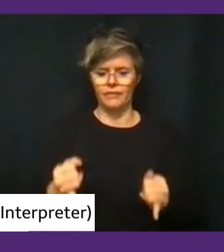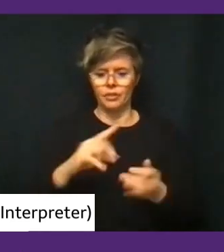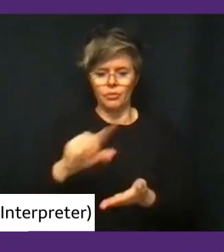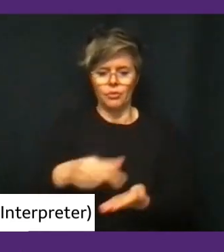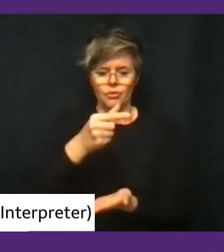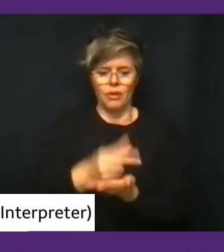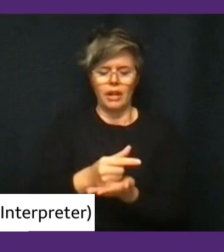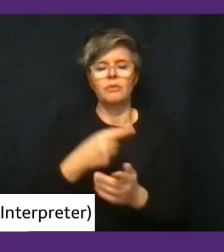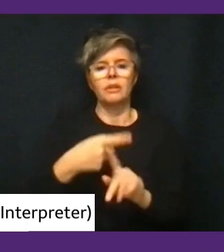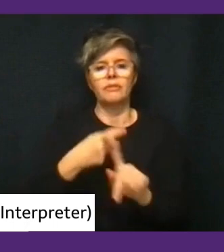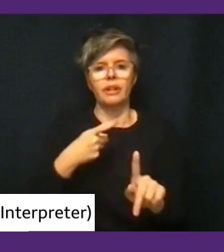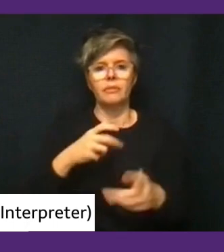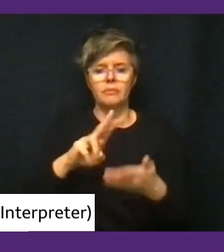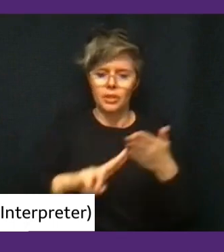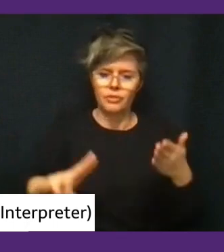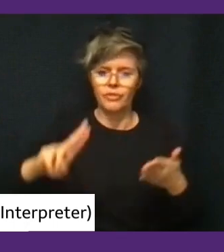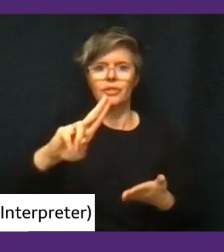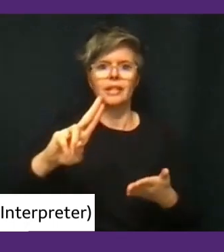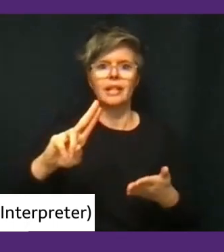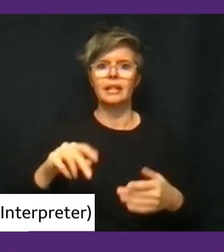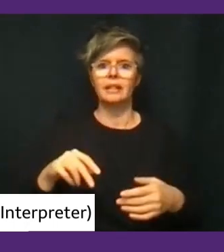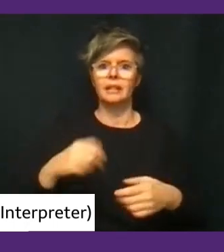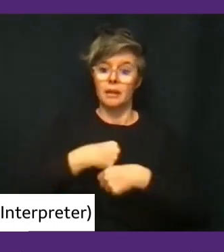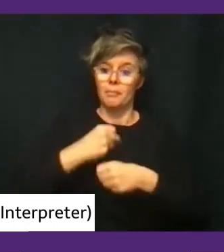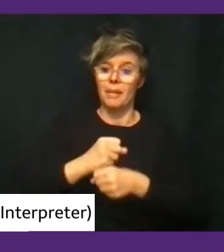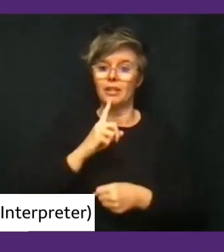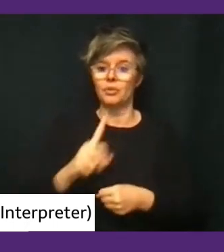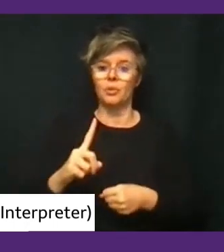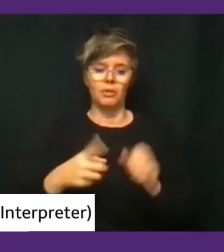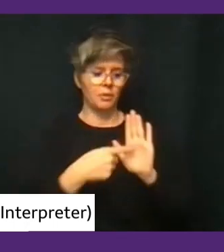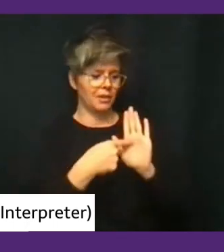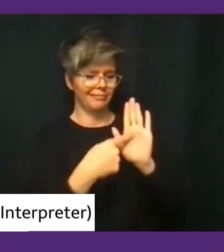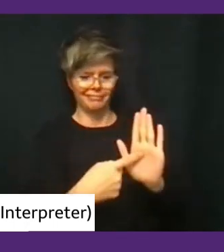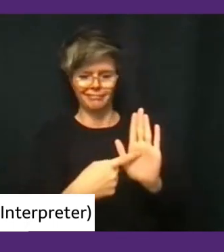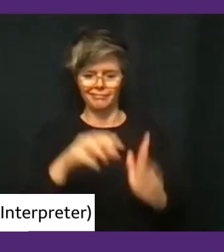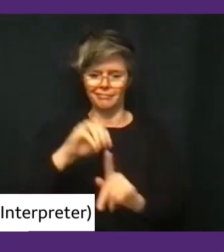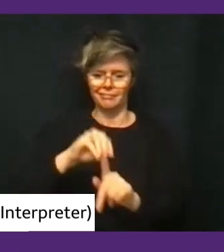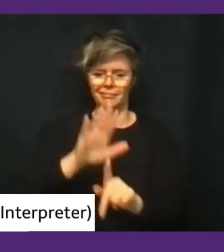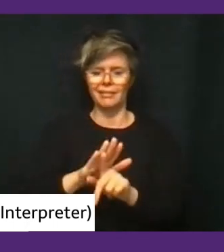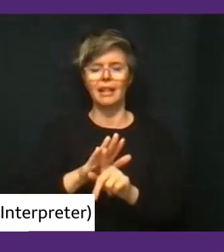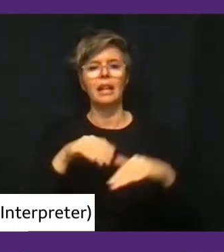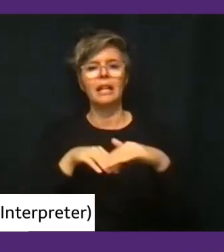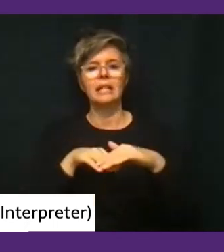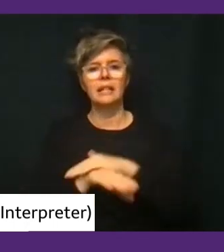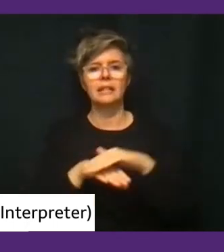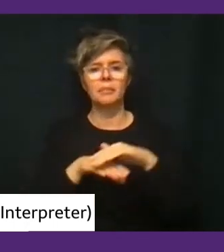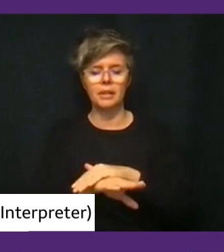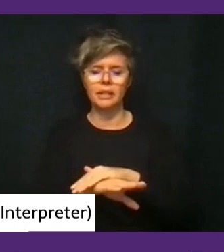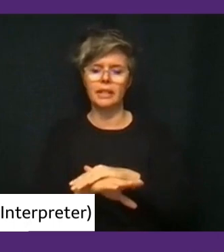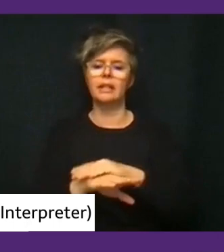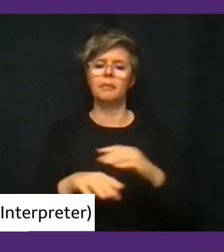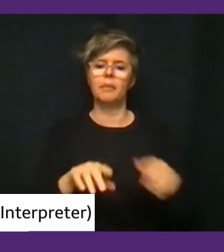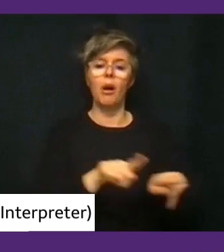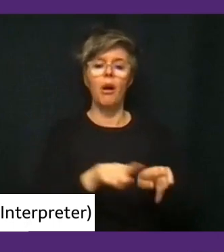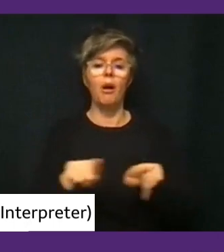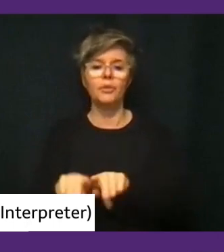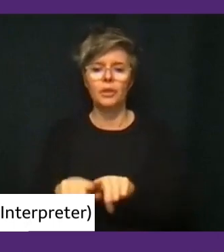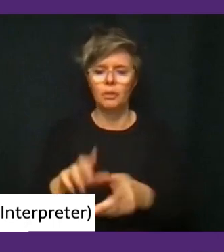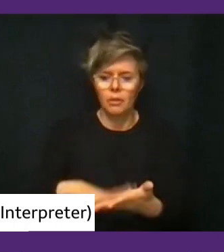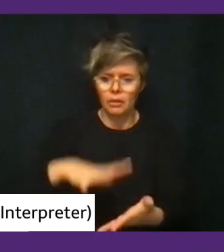are not just introduced to accessibility before they leave, but get a strong foundation in it. And as you look